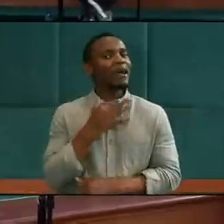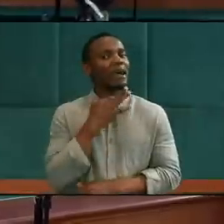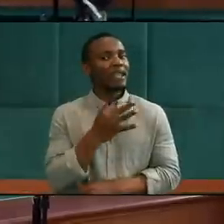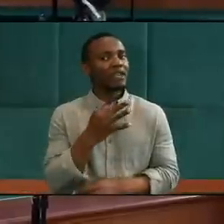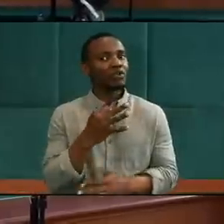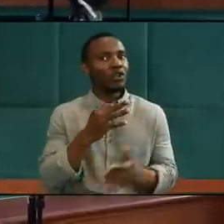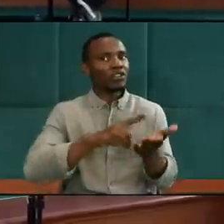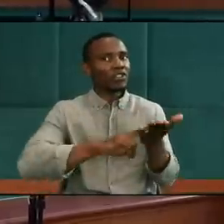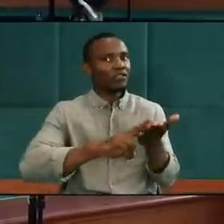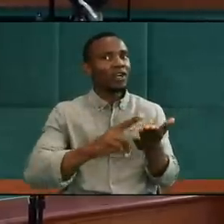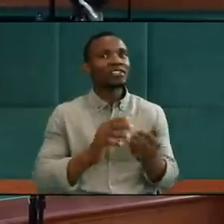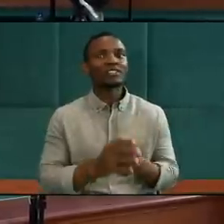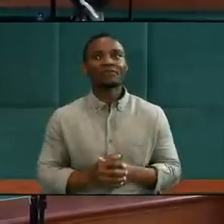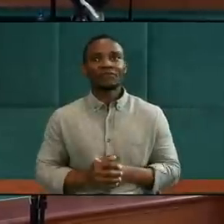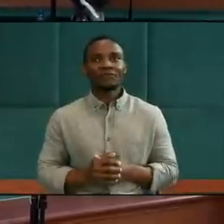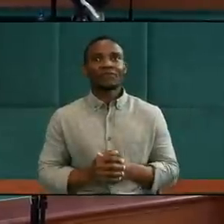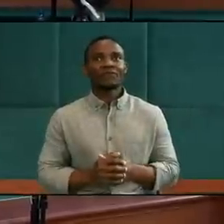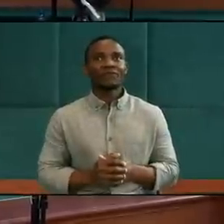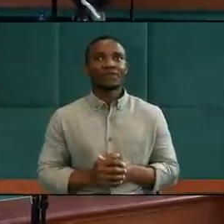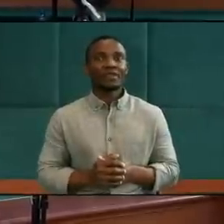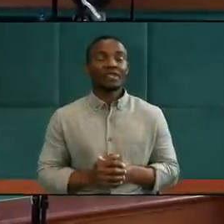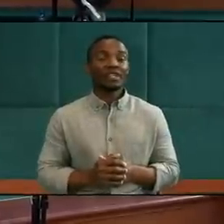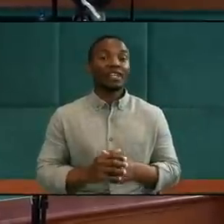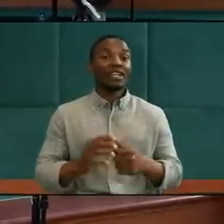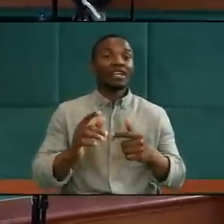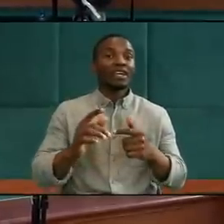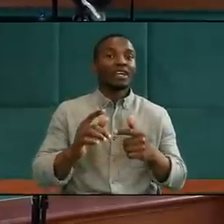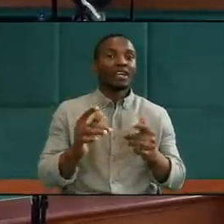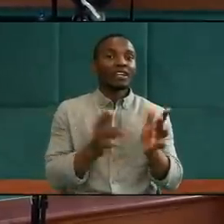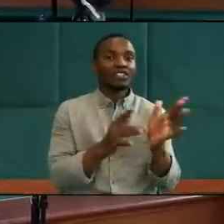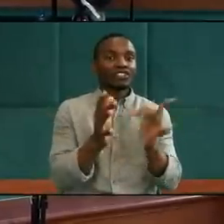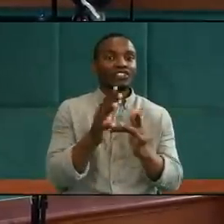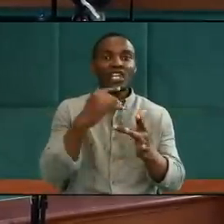Bible commentary says, Satan,